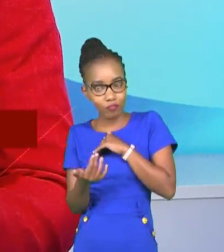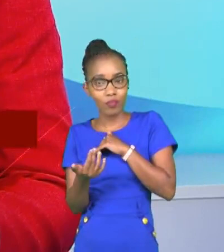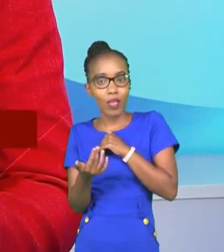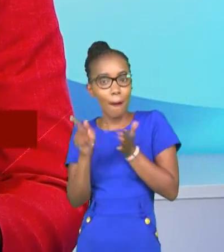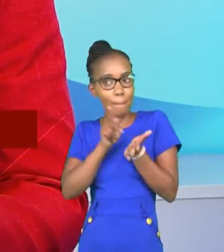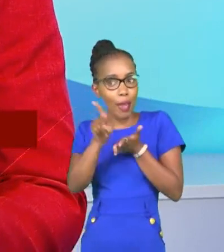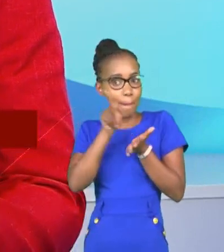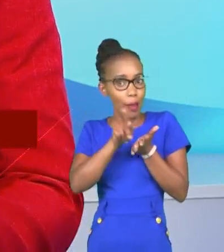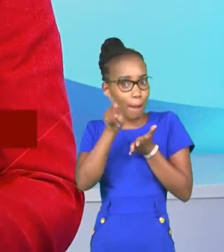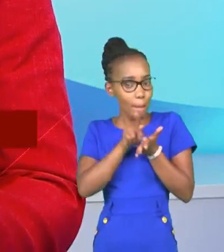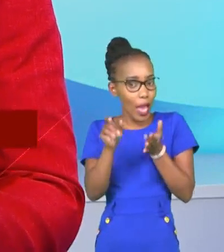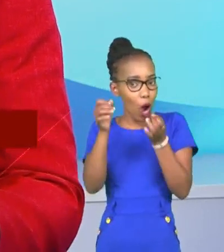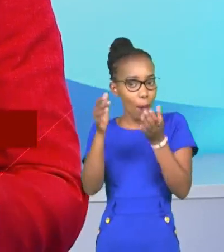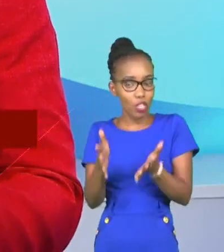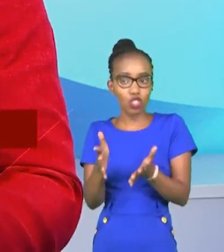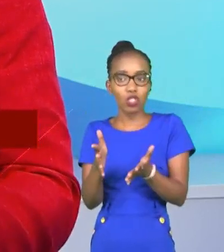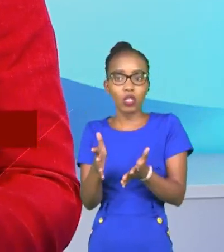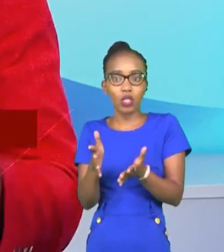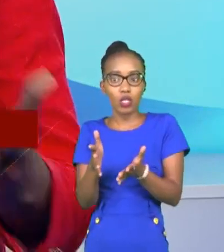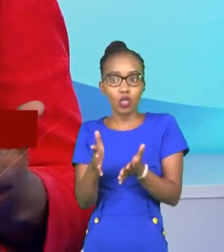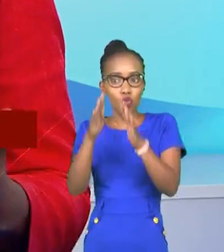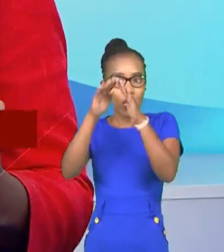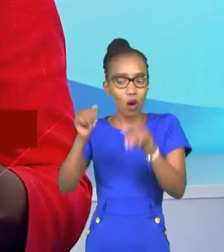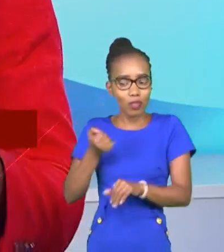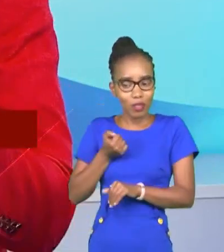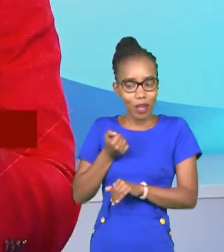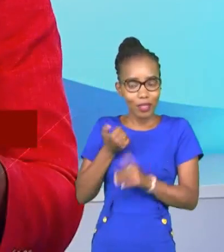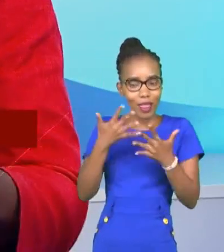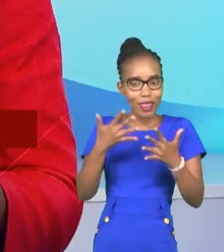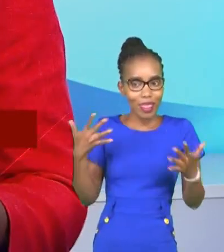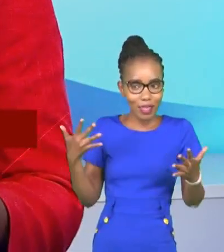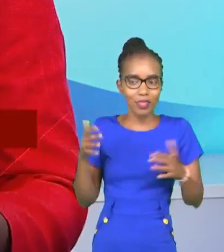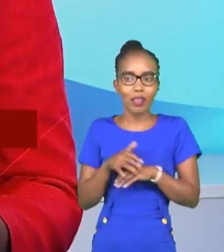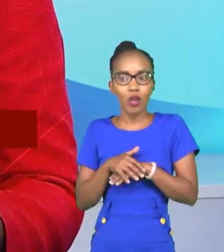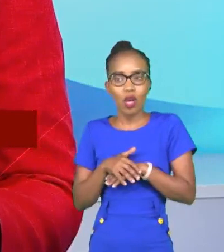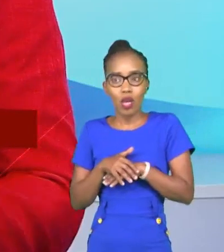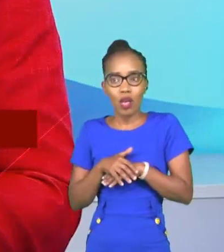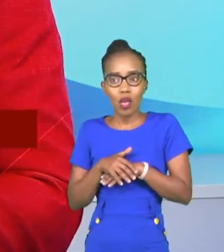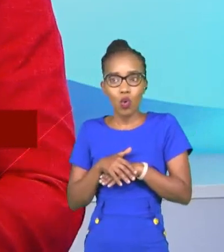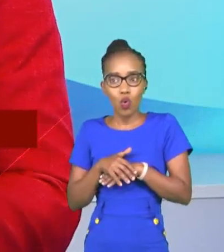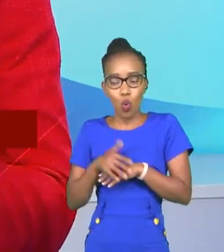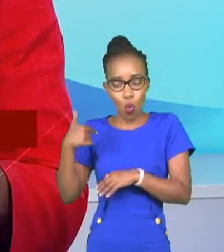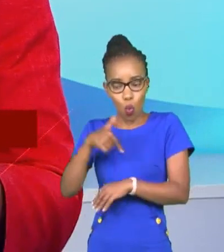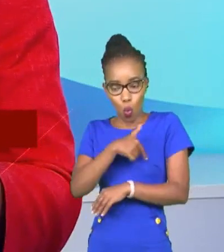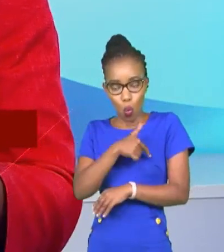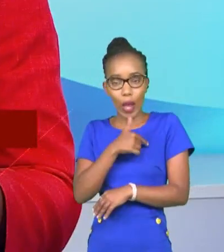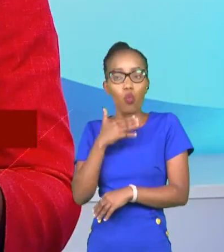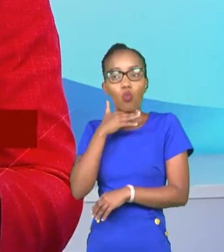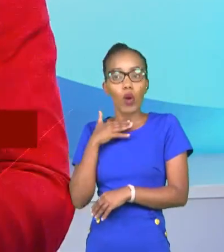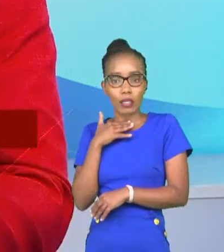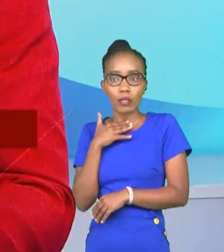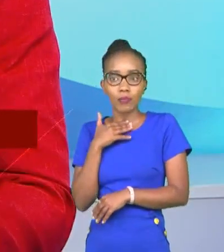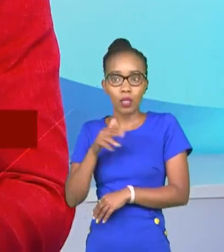wage do we need to give to the house girls, and you know, those kind of things. Now that is the new numbers that we want. And